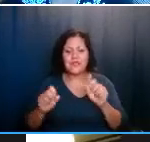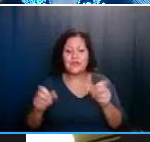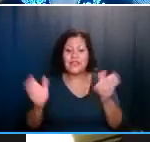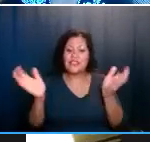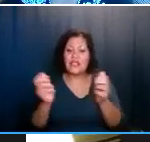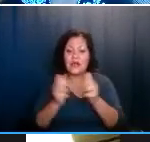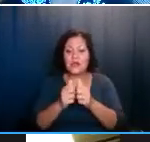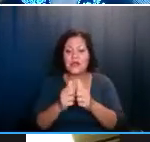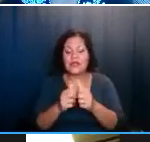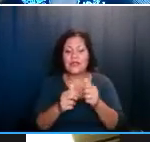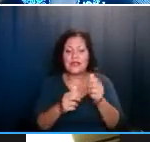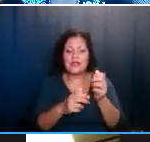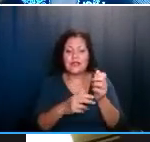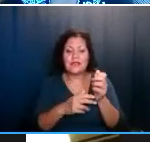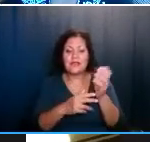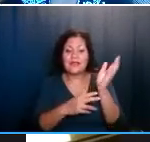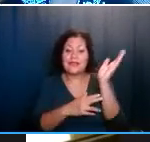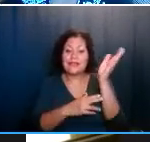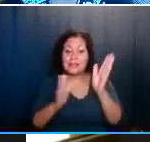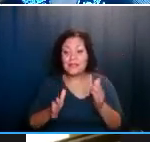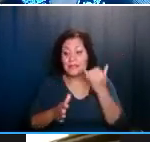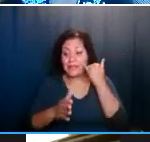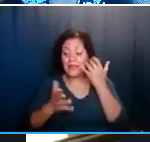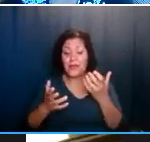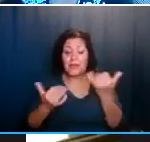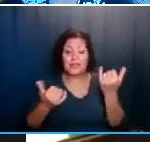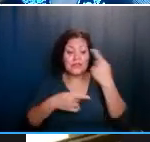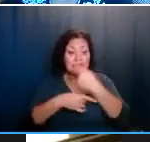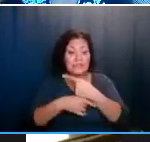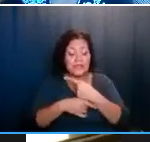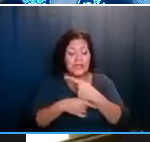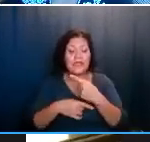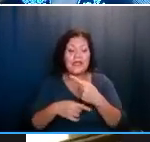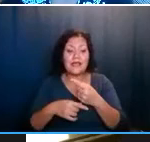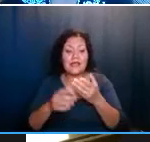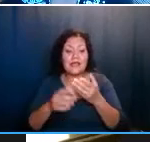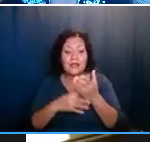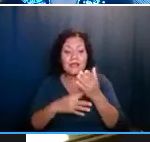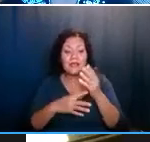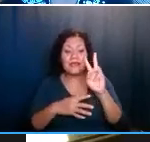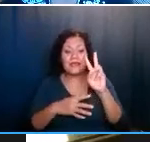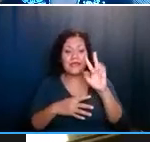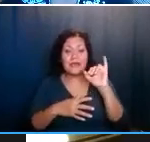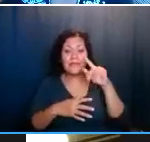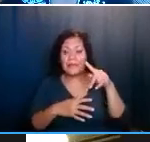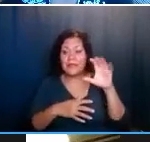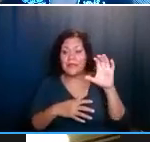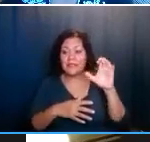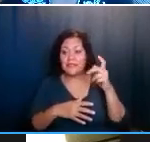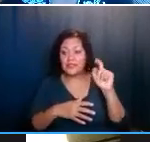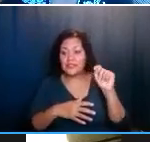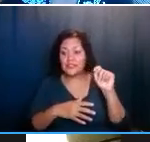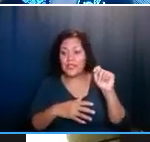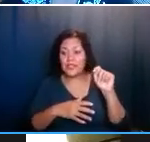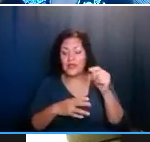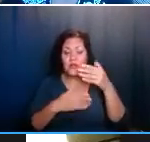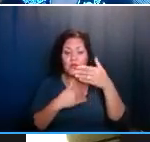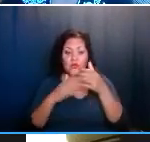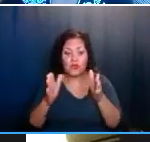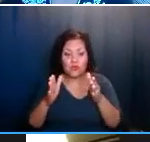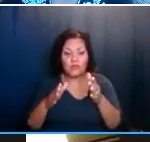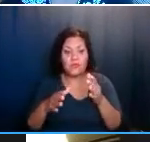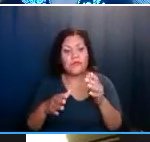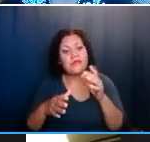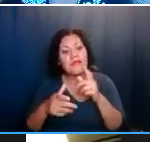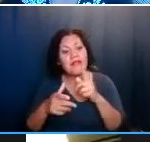if you would like to for today through the speaker and VIP chat room. And then, I